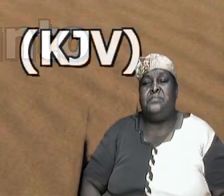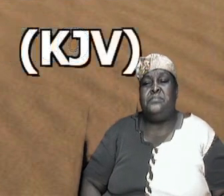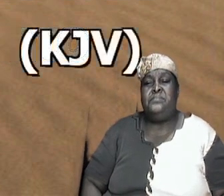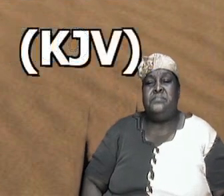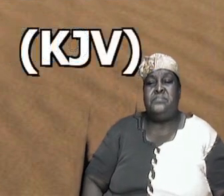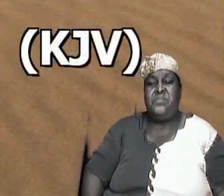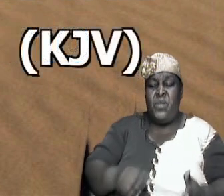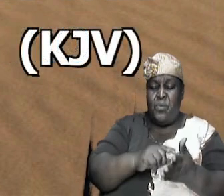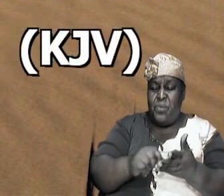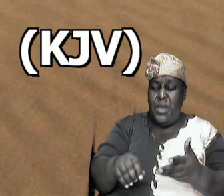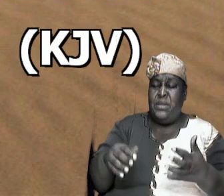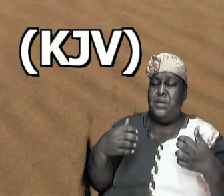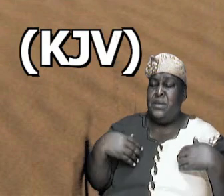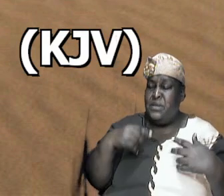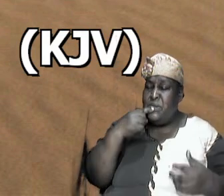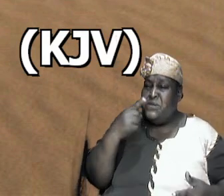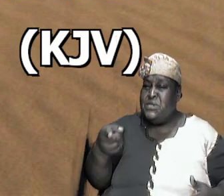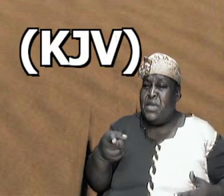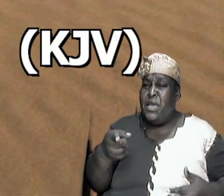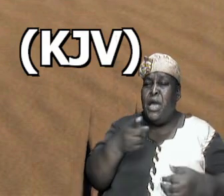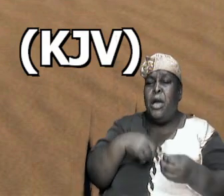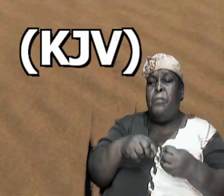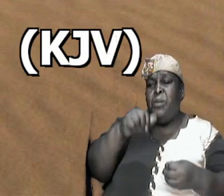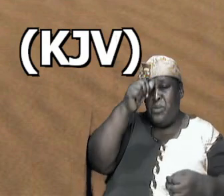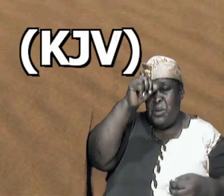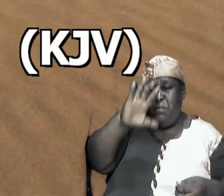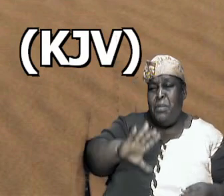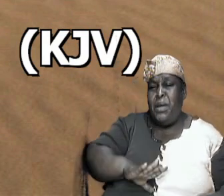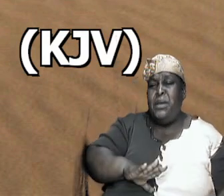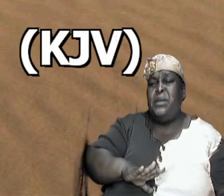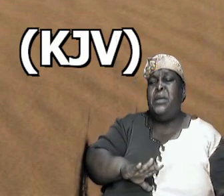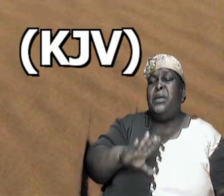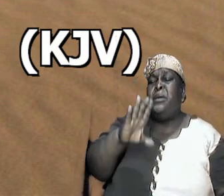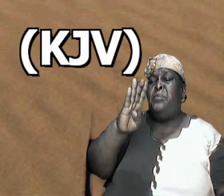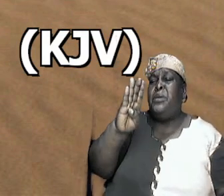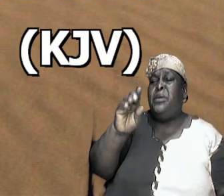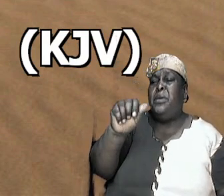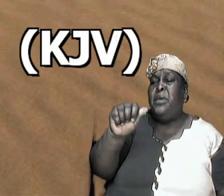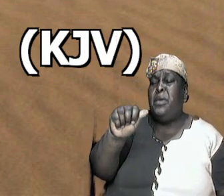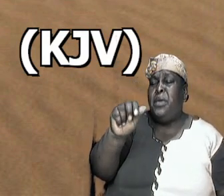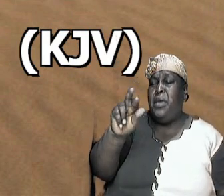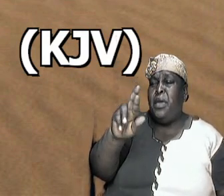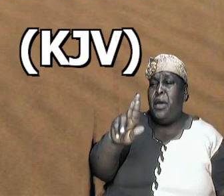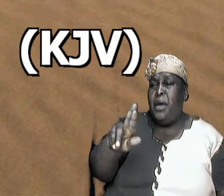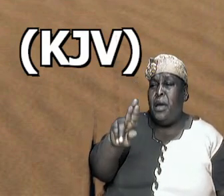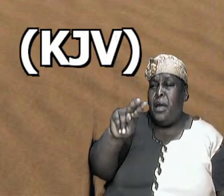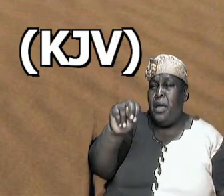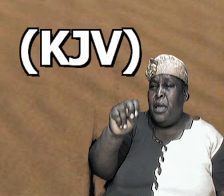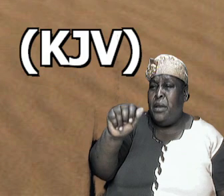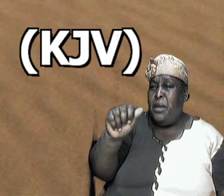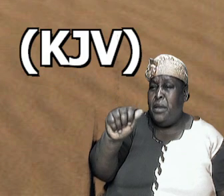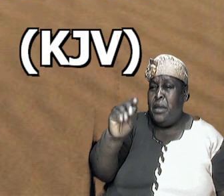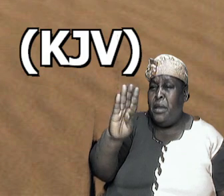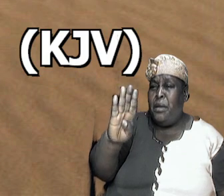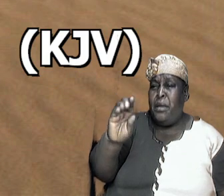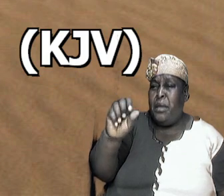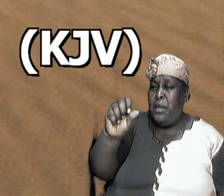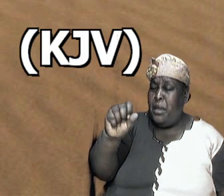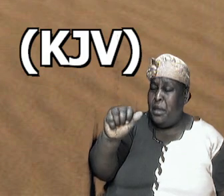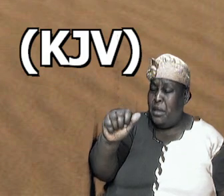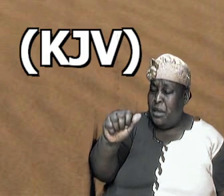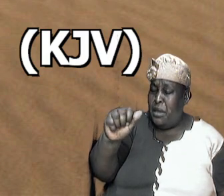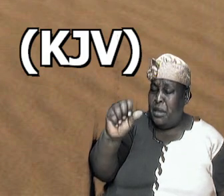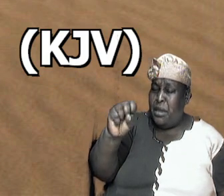writer had to say about Barnabas, because this is important in us understanding why